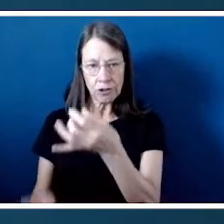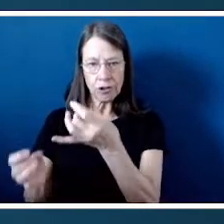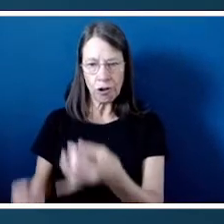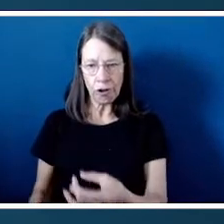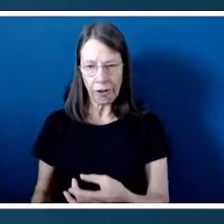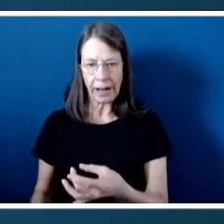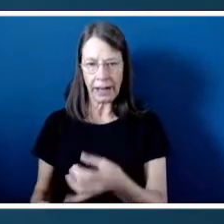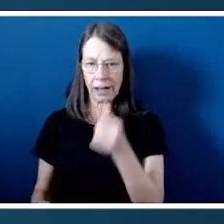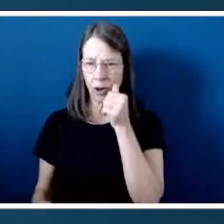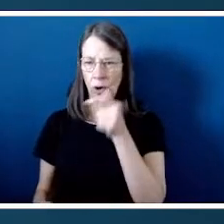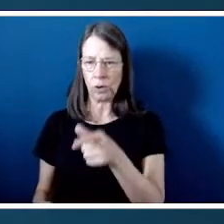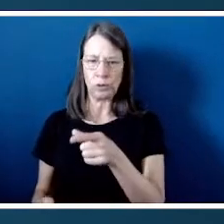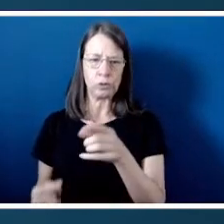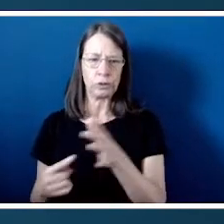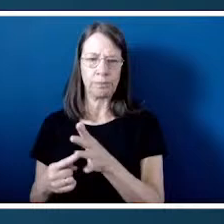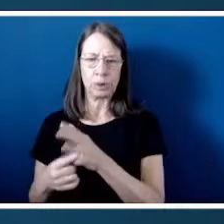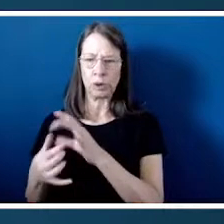reconciliation,